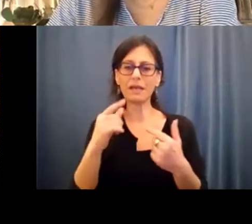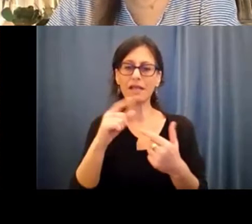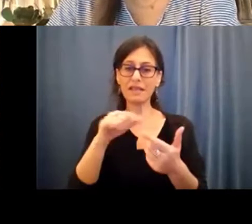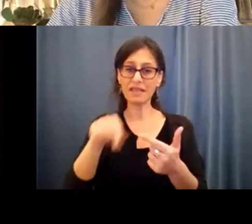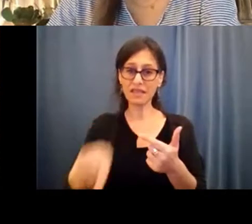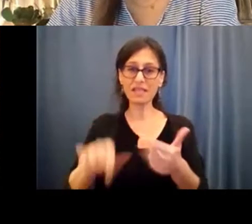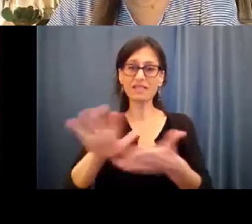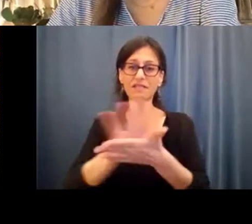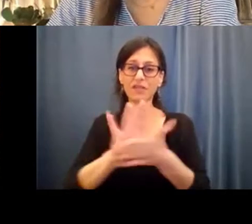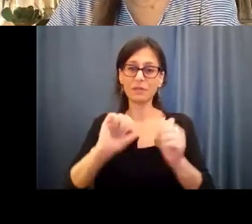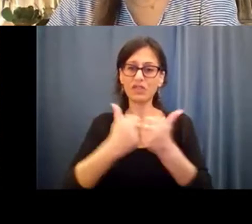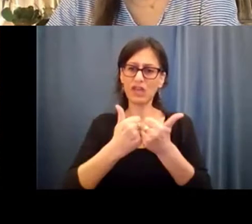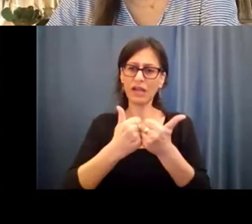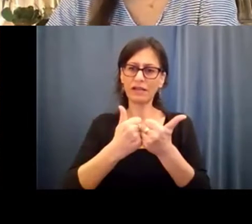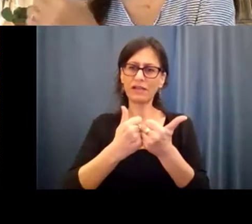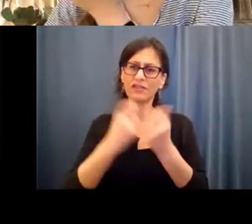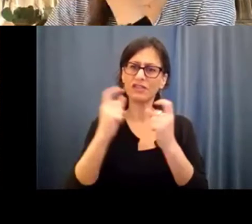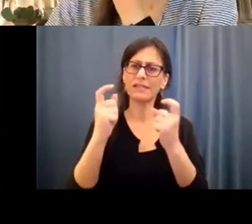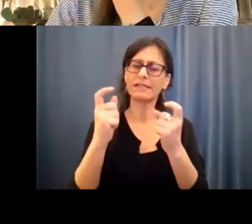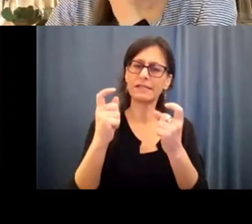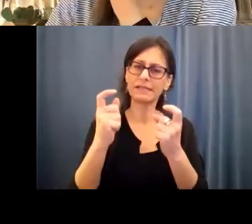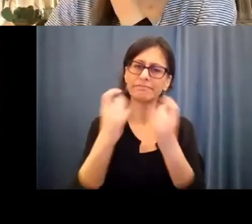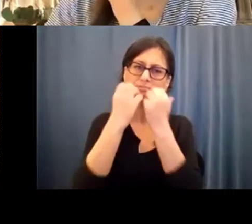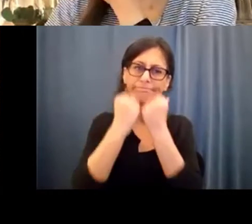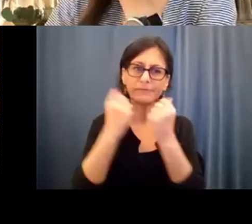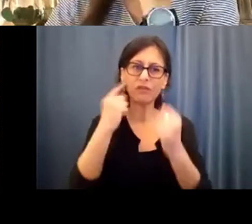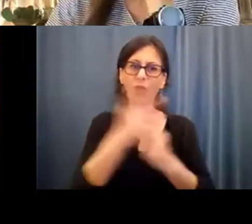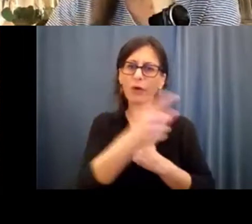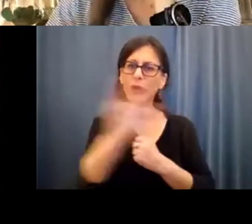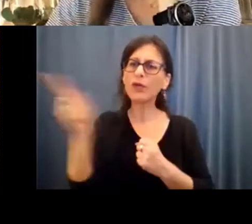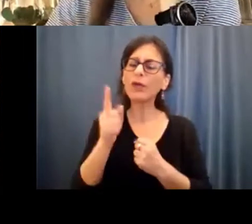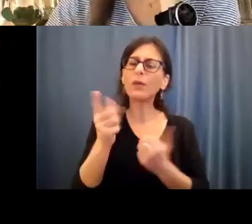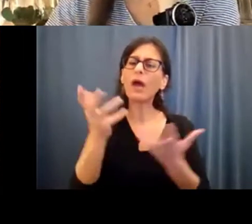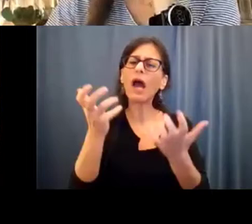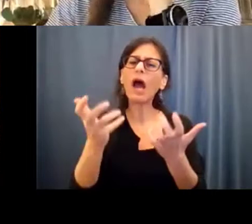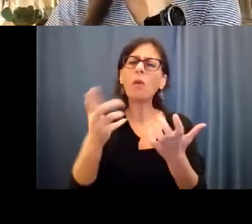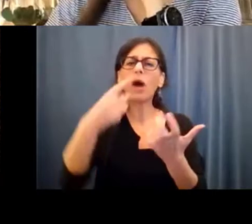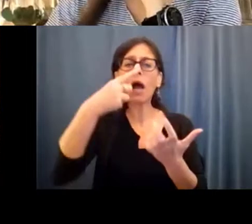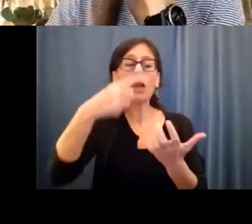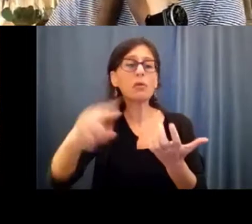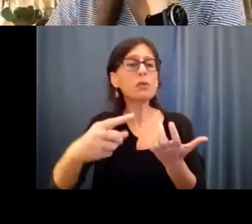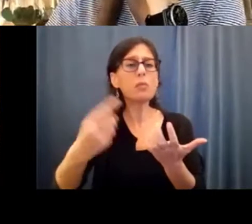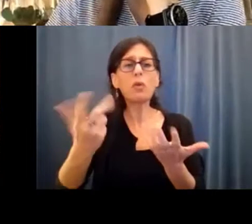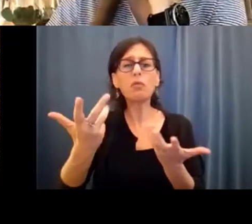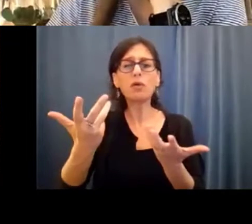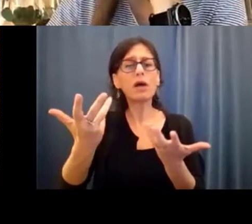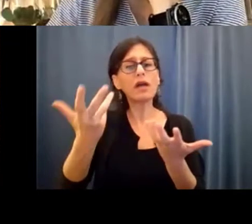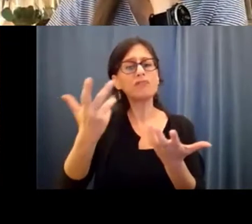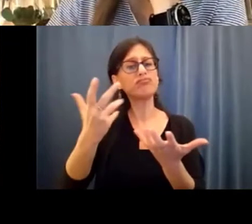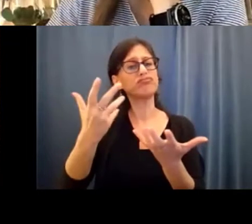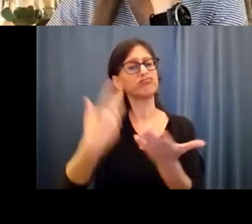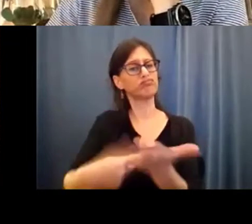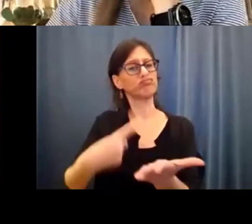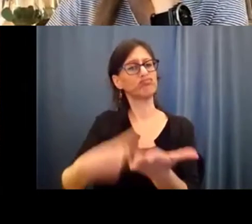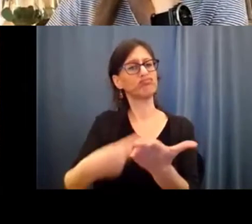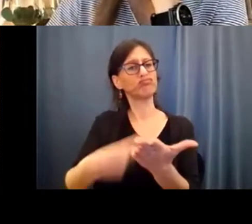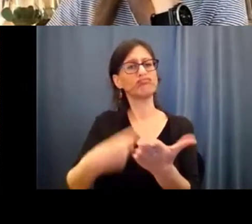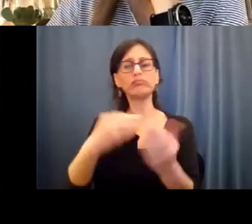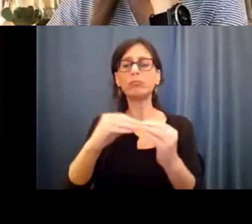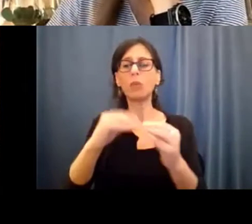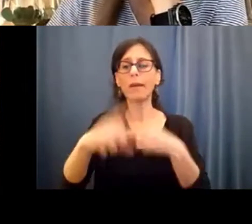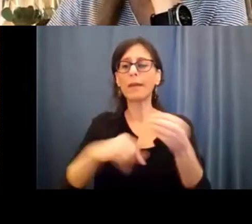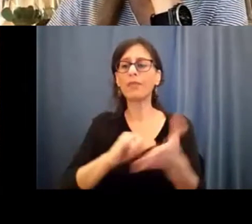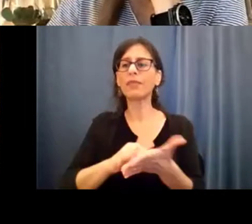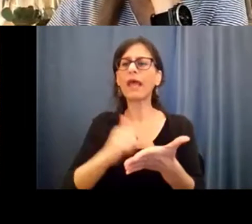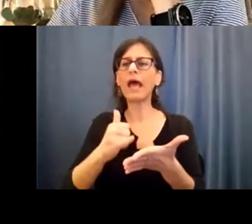challenge has meant to you. I'd like to kind of, let's just start out by talking about that. Can you